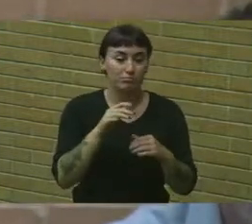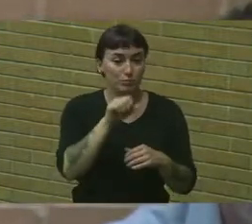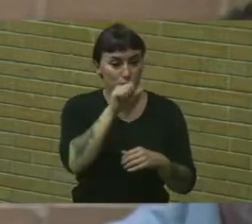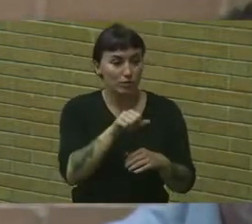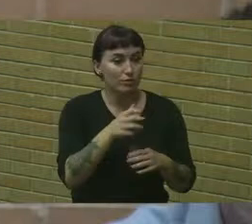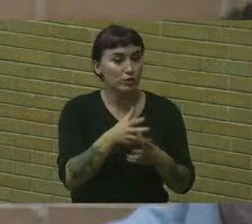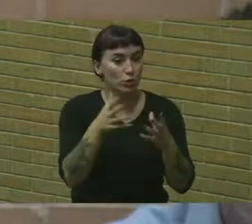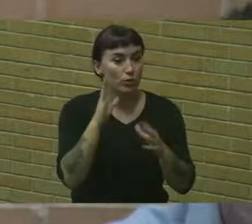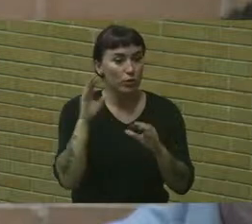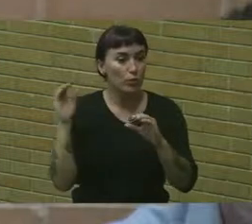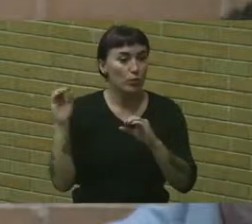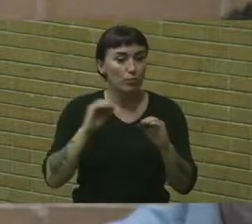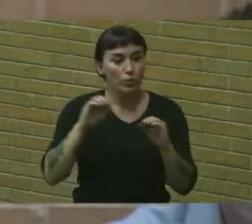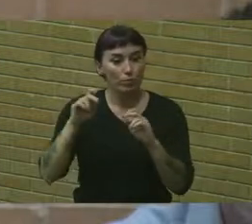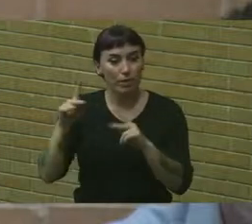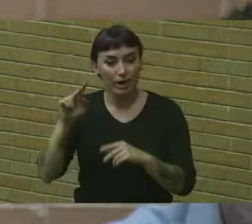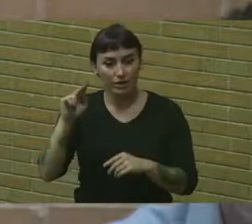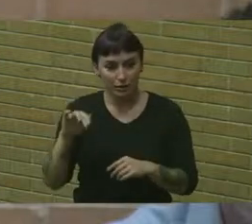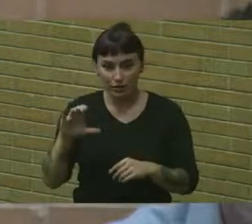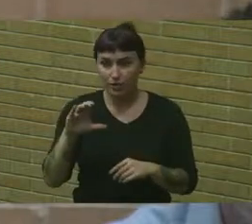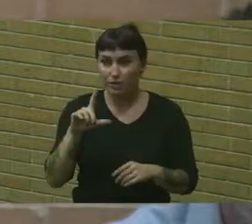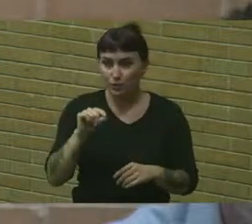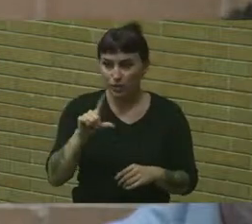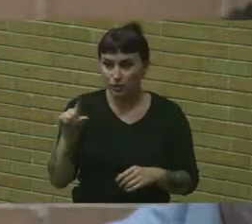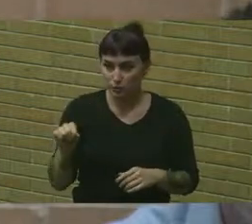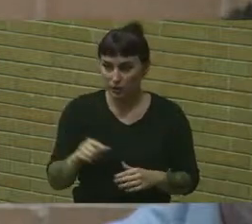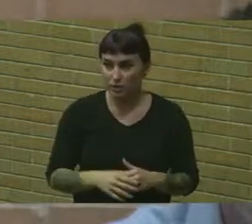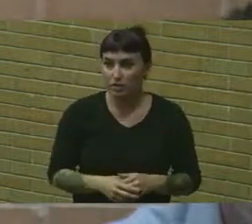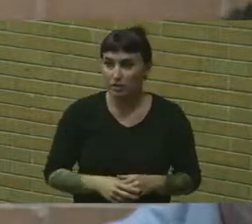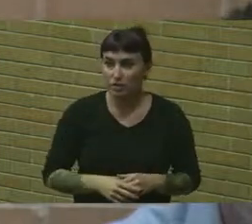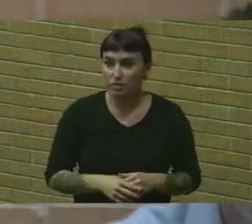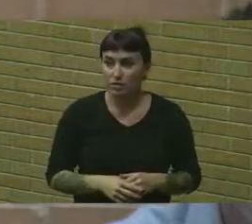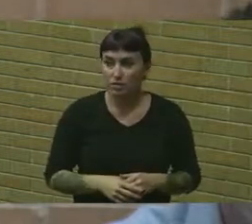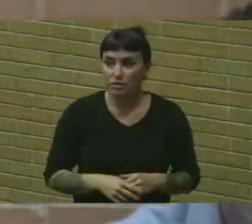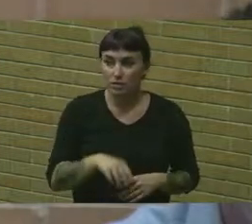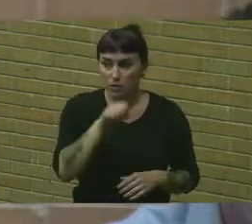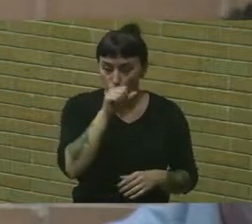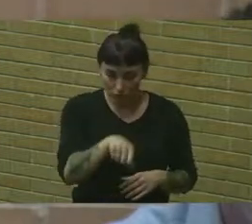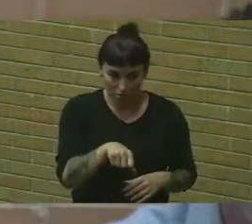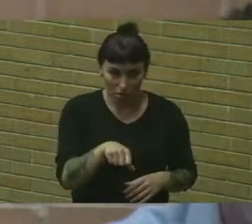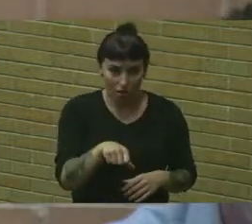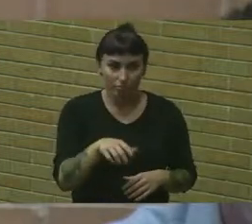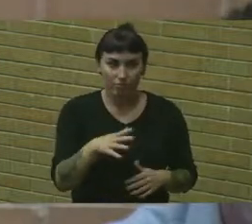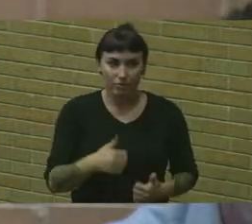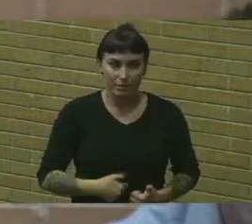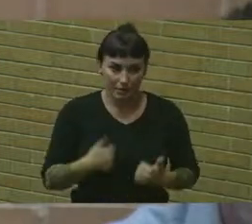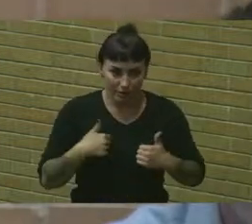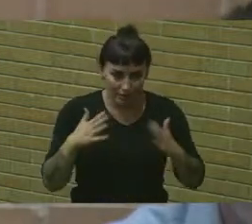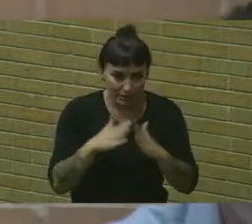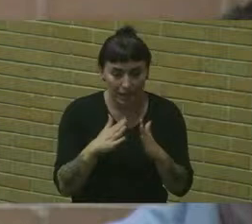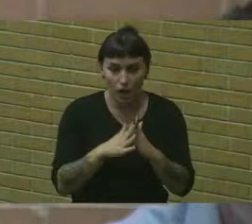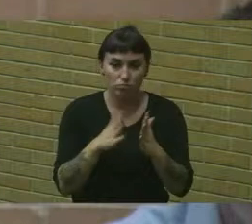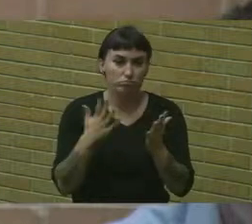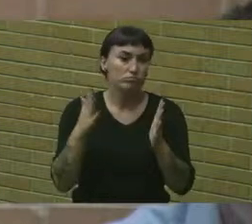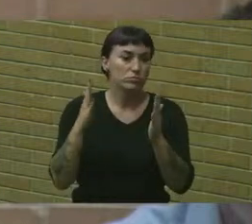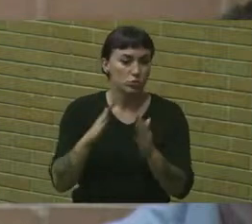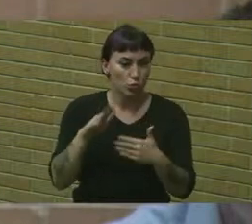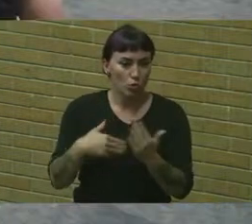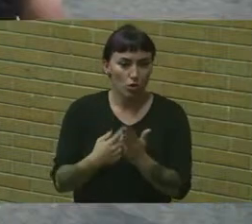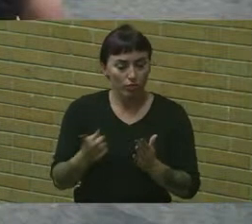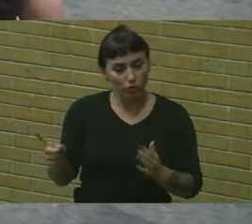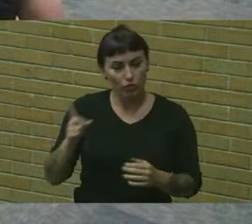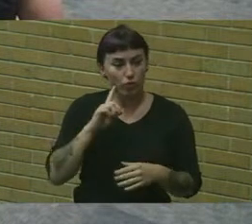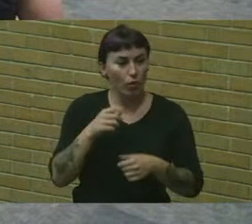that we moved back from New York City in 2020. We love living in this town, and kudos to all of you